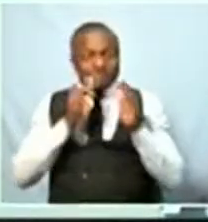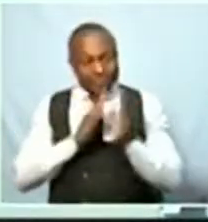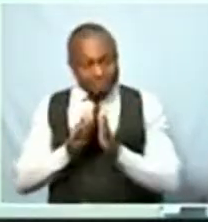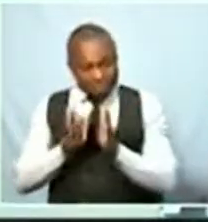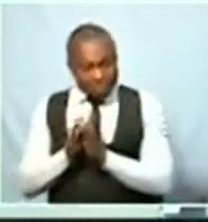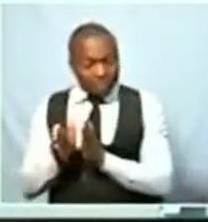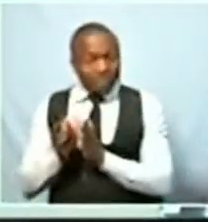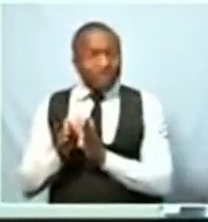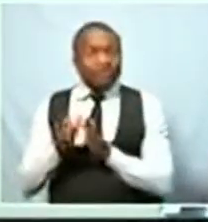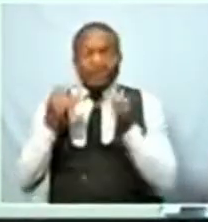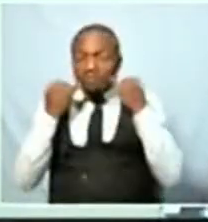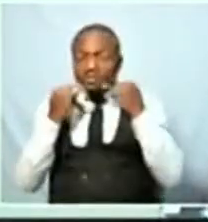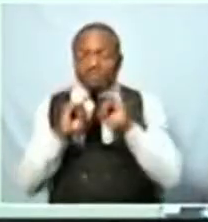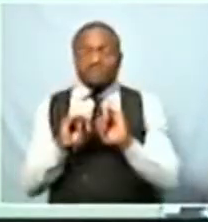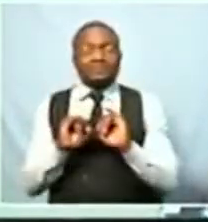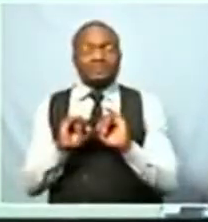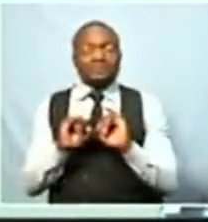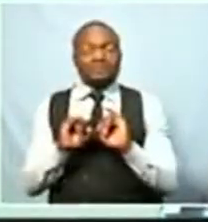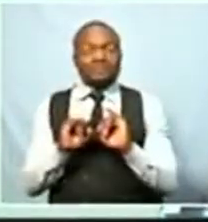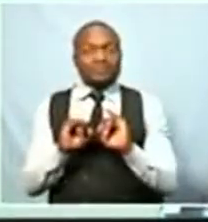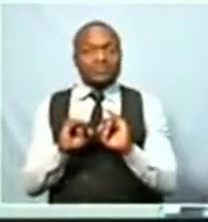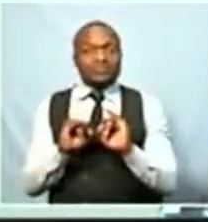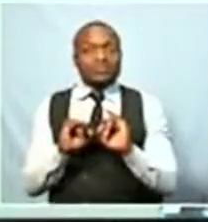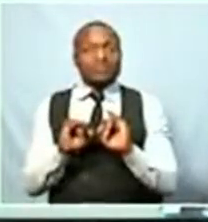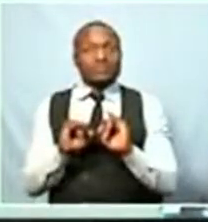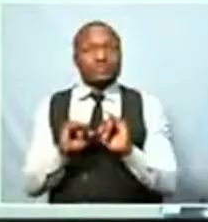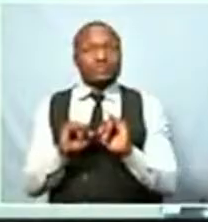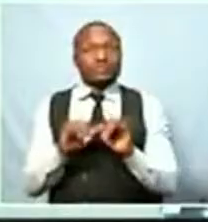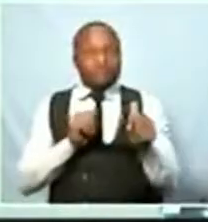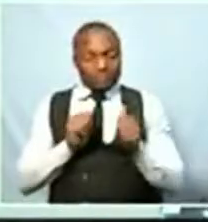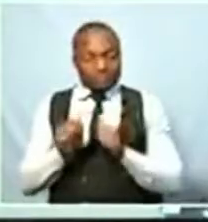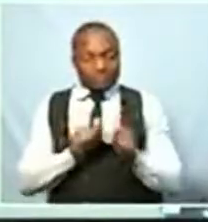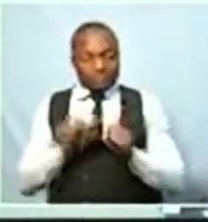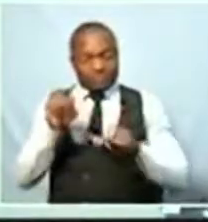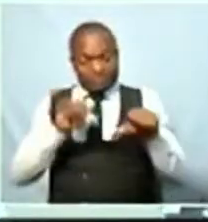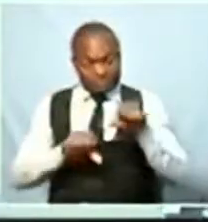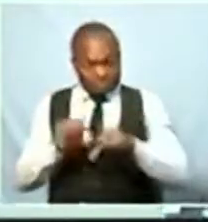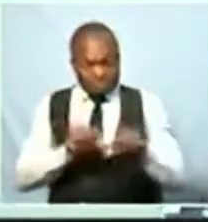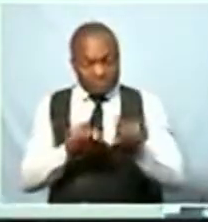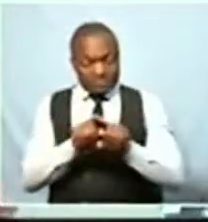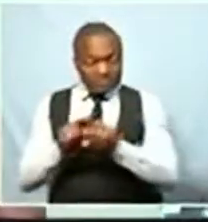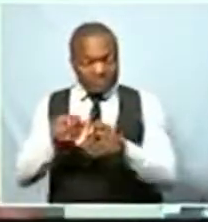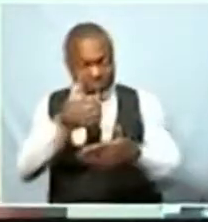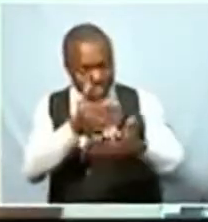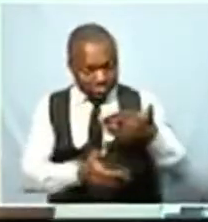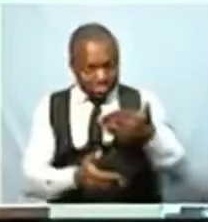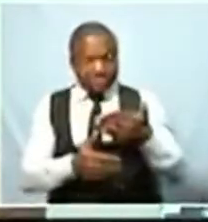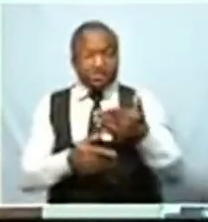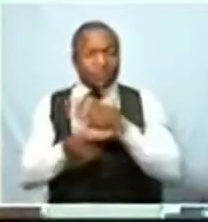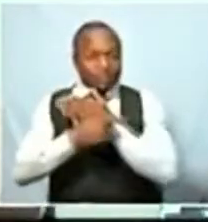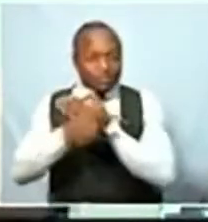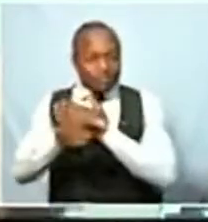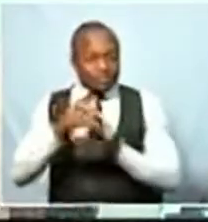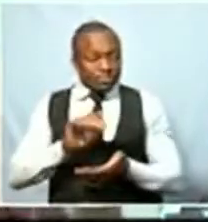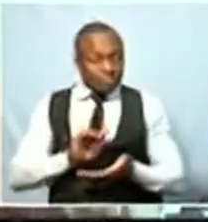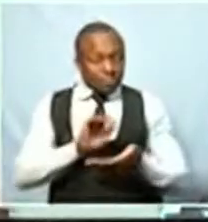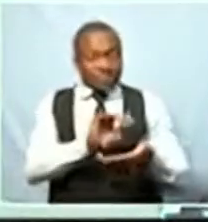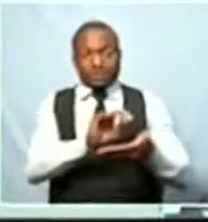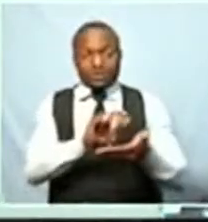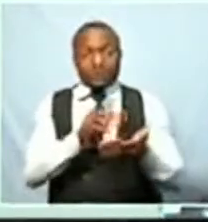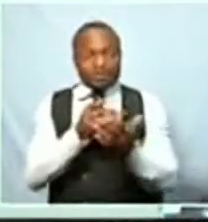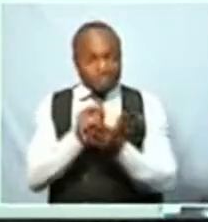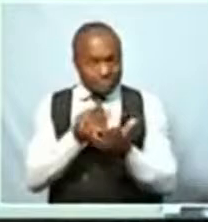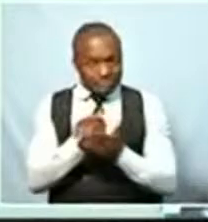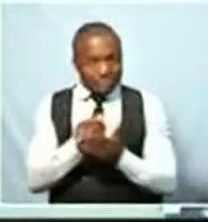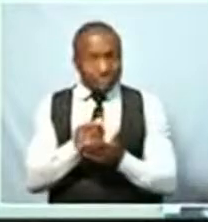and information, and then we have got administration. All these departments, Chair, have been allocated certain amounts from